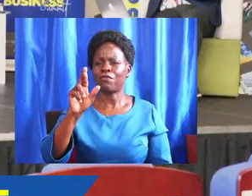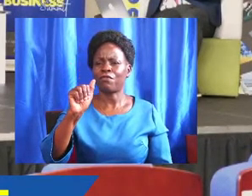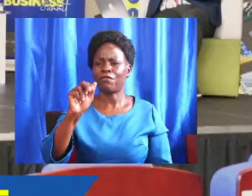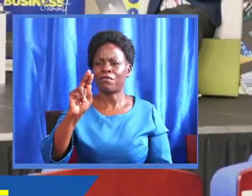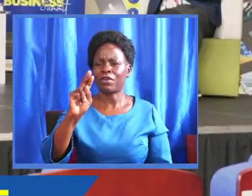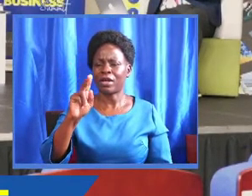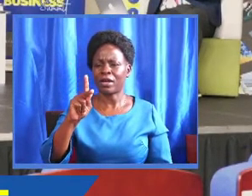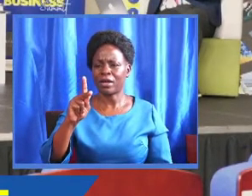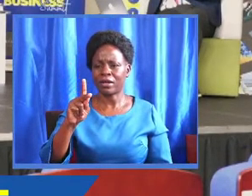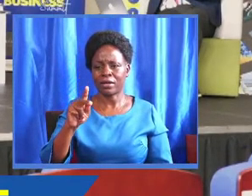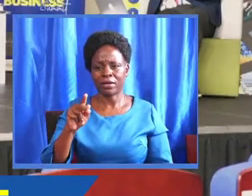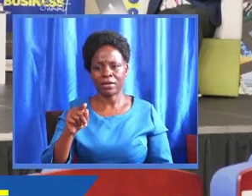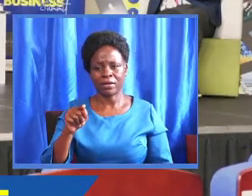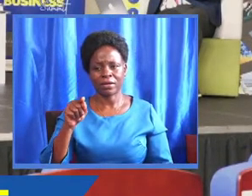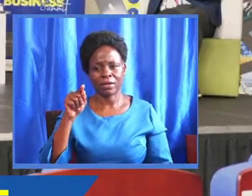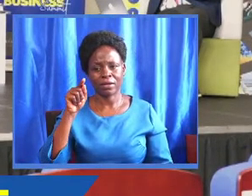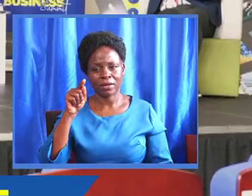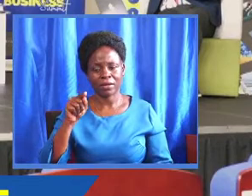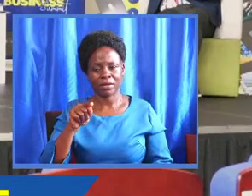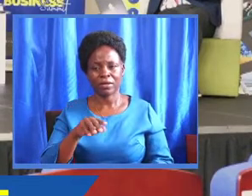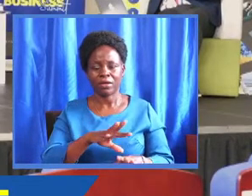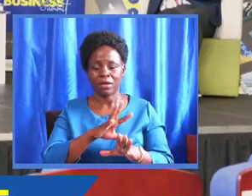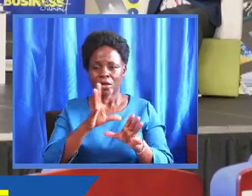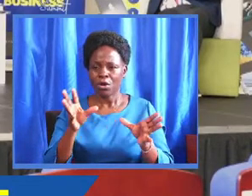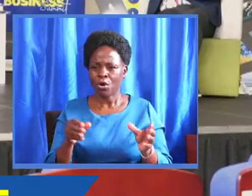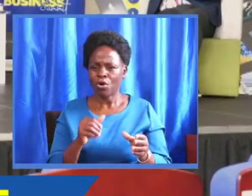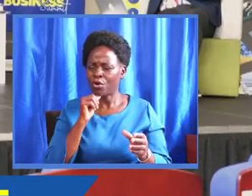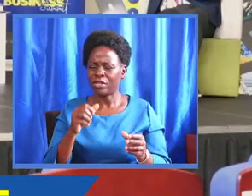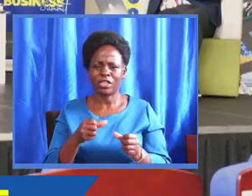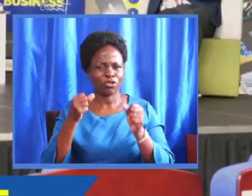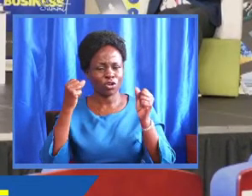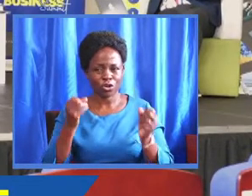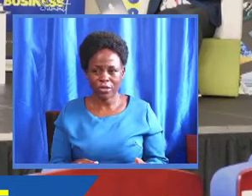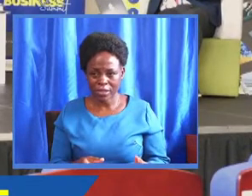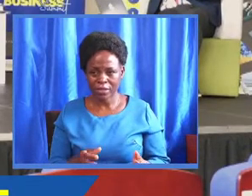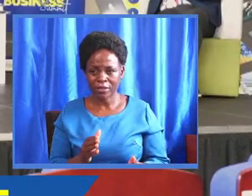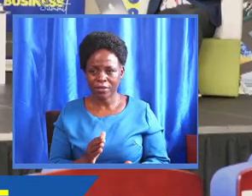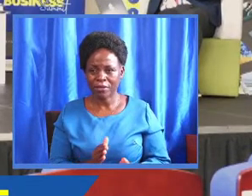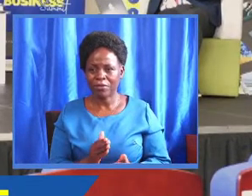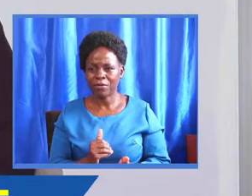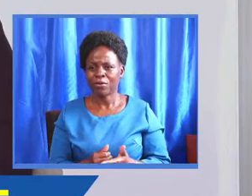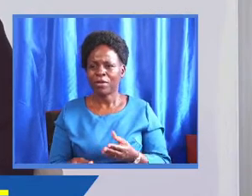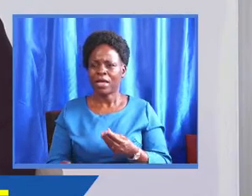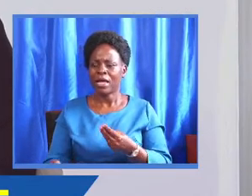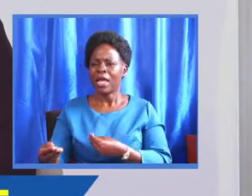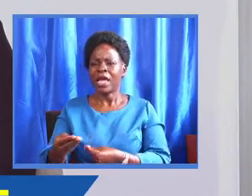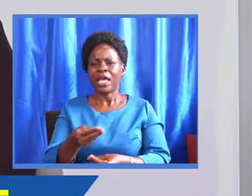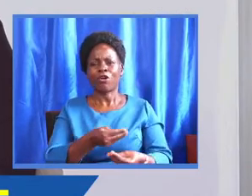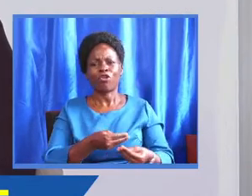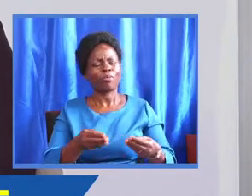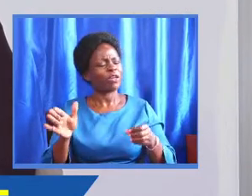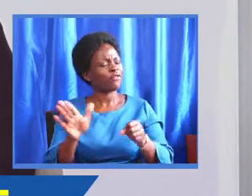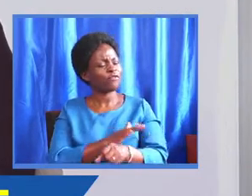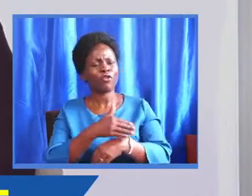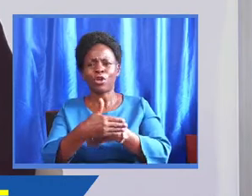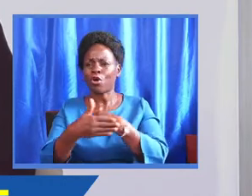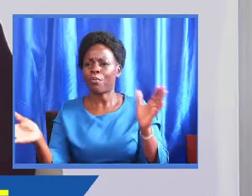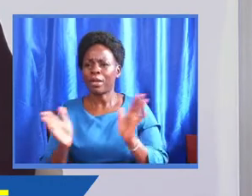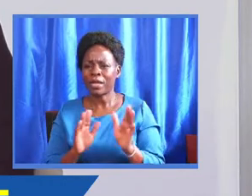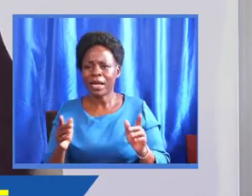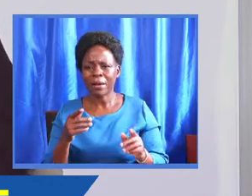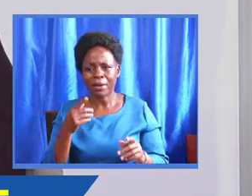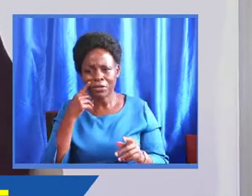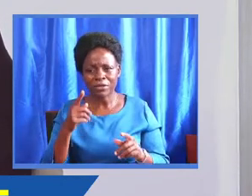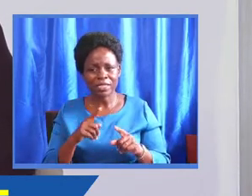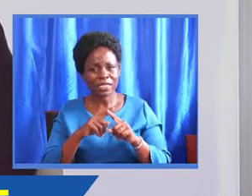hope. All is not lost, because yes, the economy is not yet fully open, but at least we see a difference from